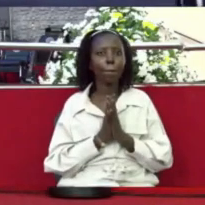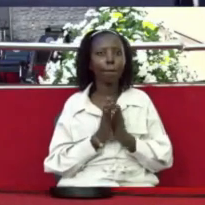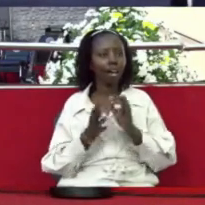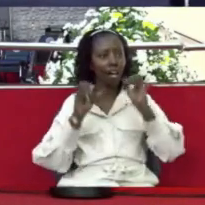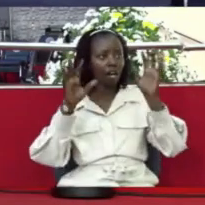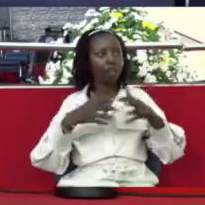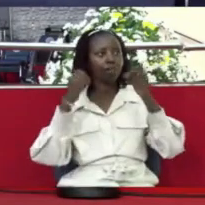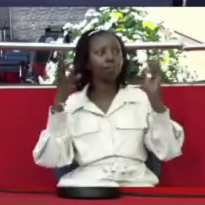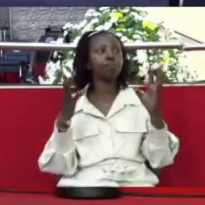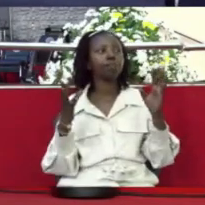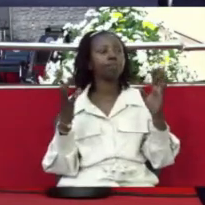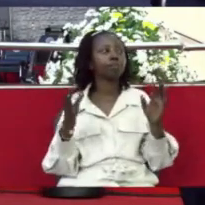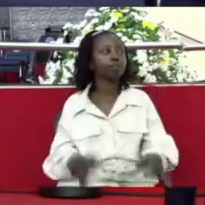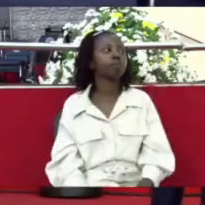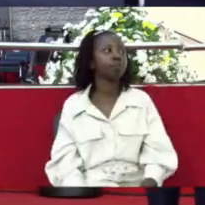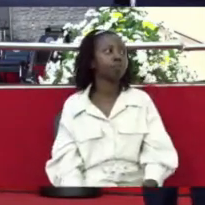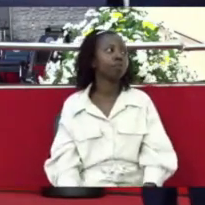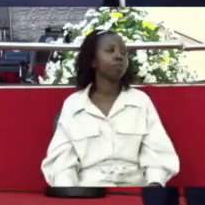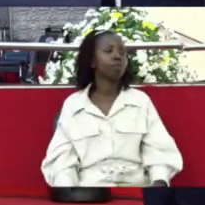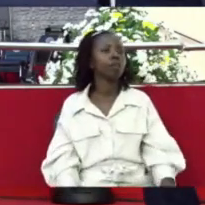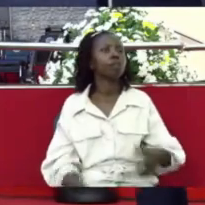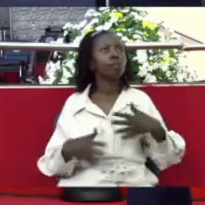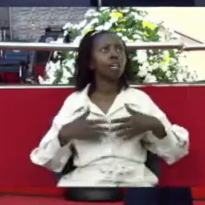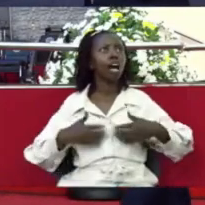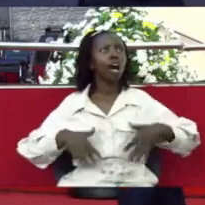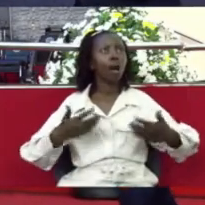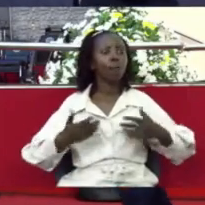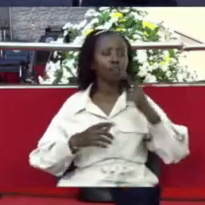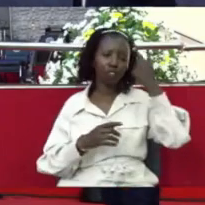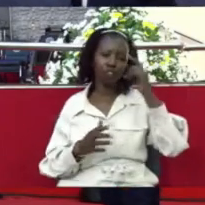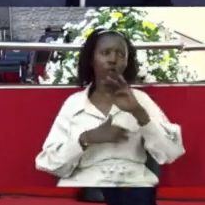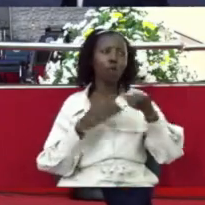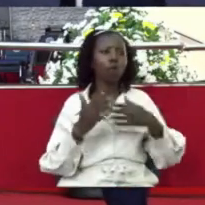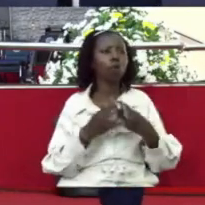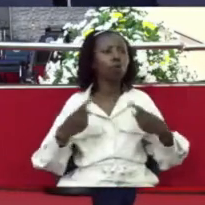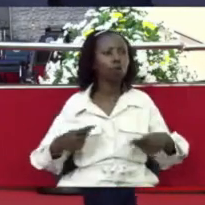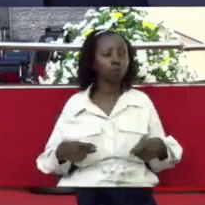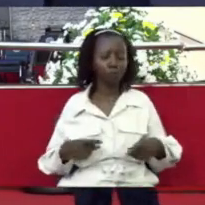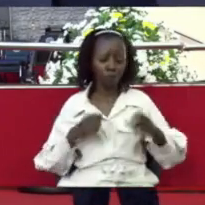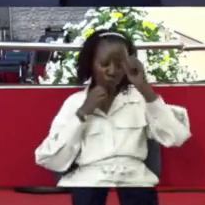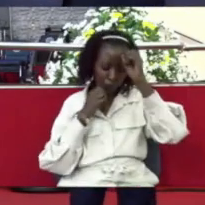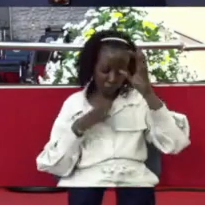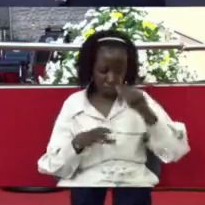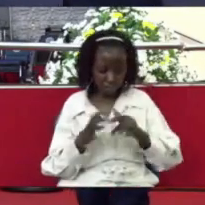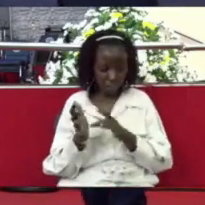Hallelujah. Hallelujah. I'm so happy for all these people that have their hand raised. Father, in the name of Jesus,